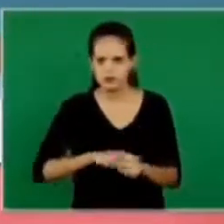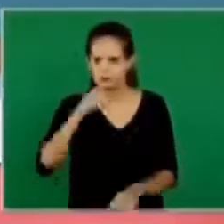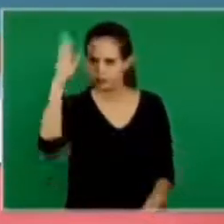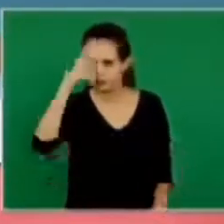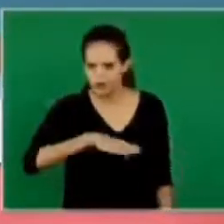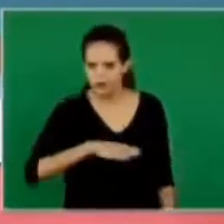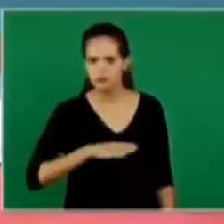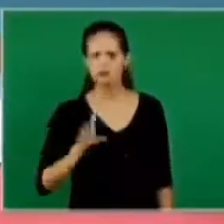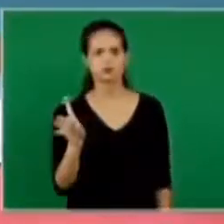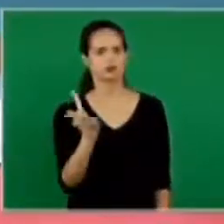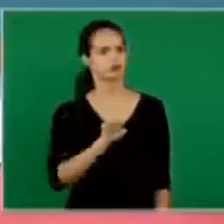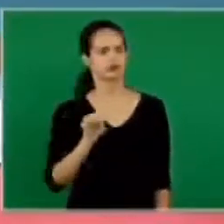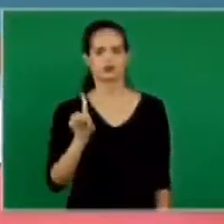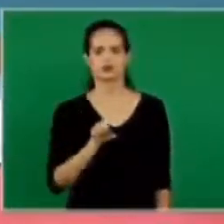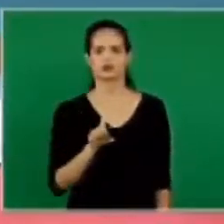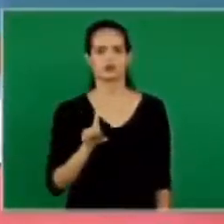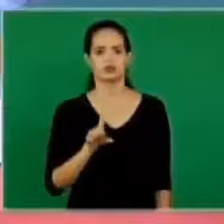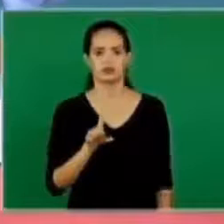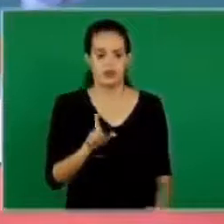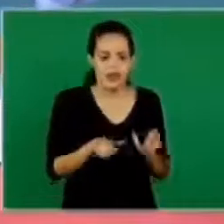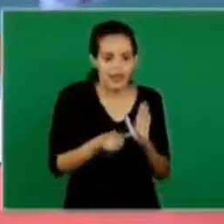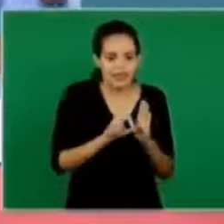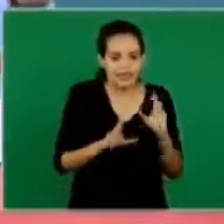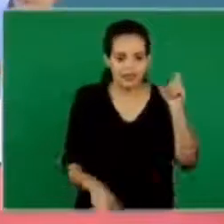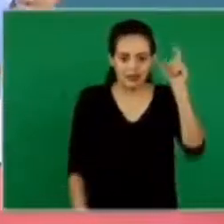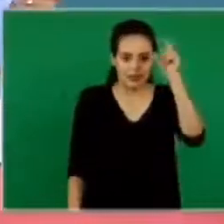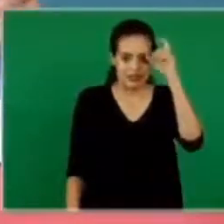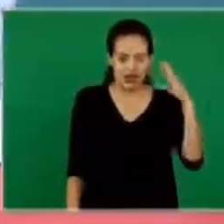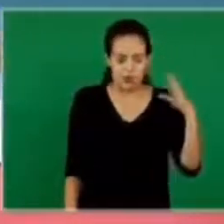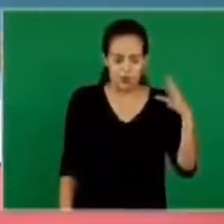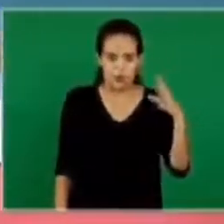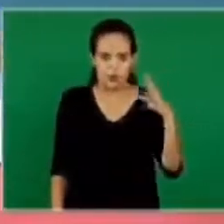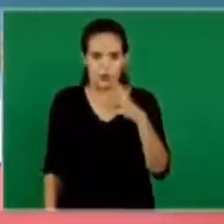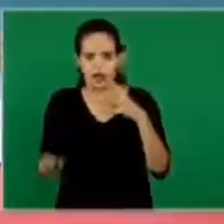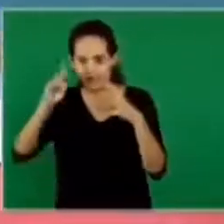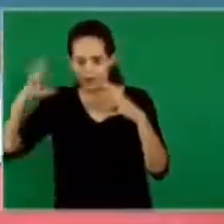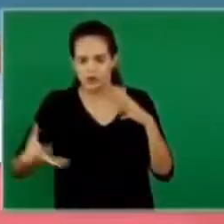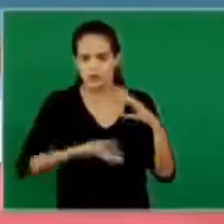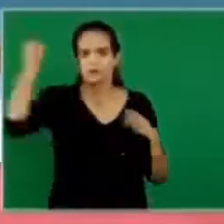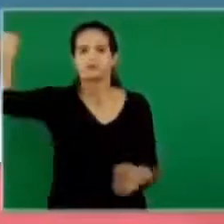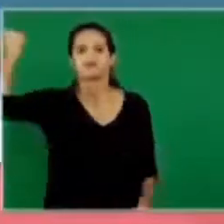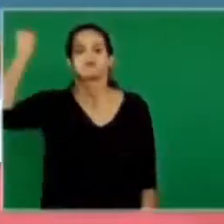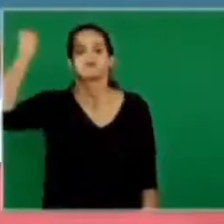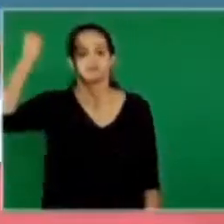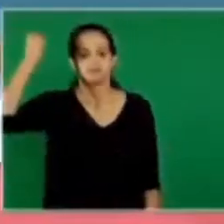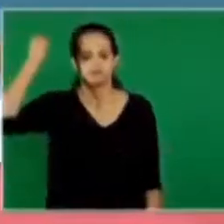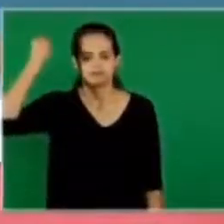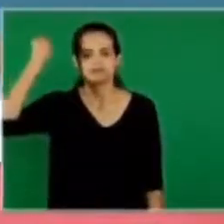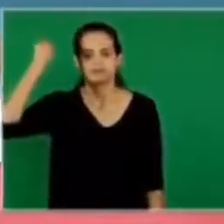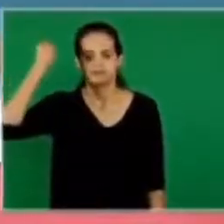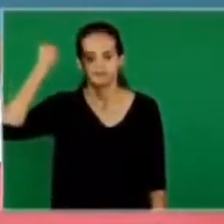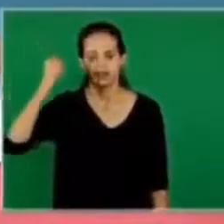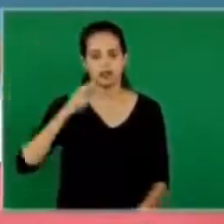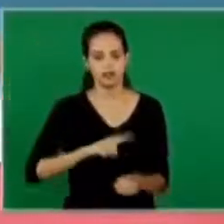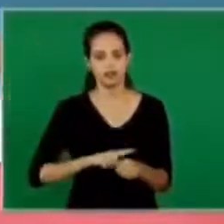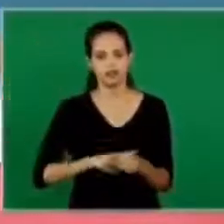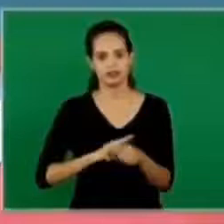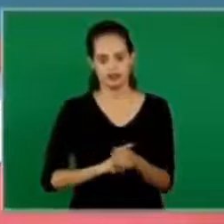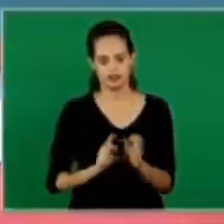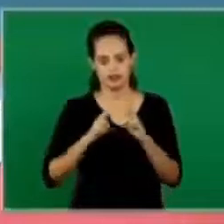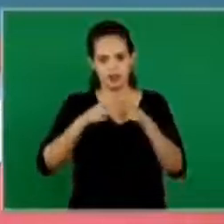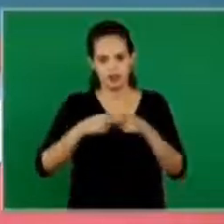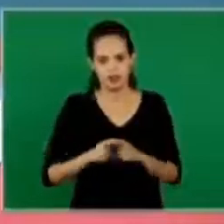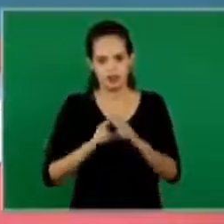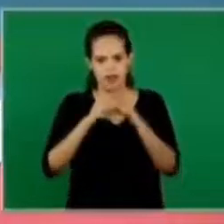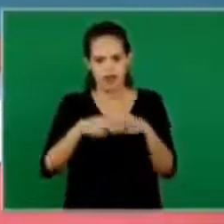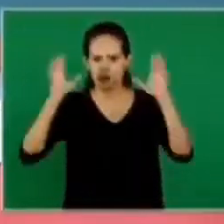This is as an action of the Lord in the whole Bible. See the deluge. before Noah